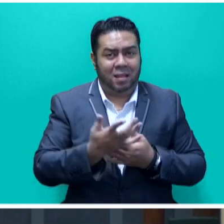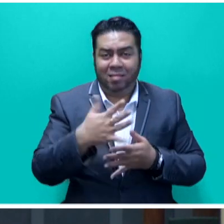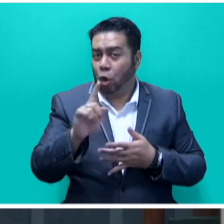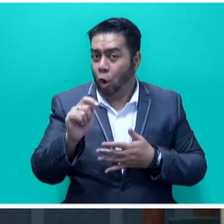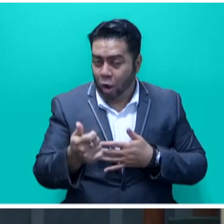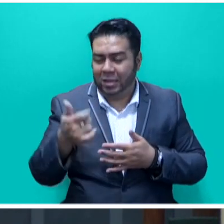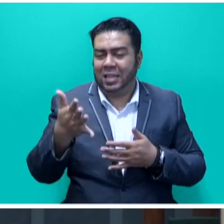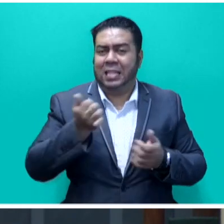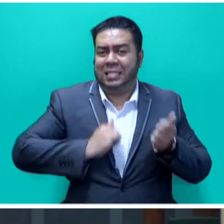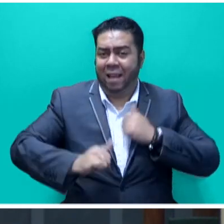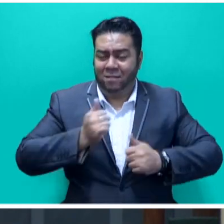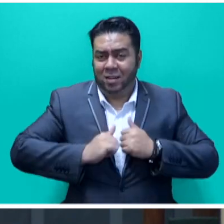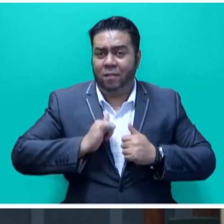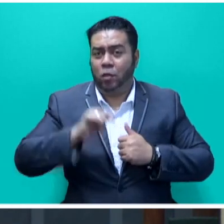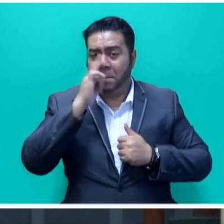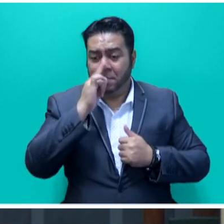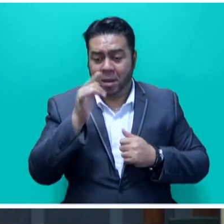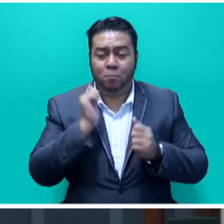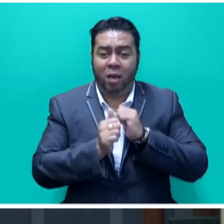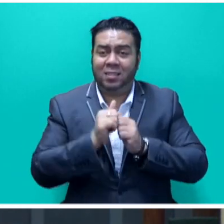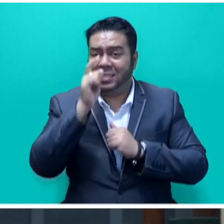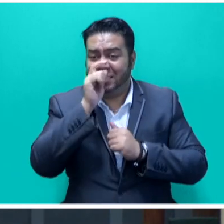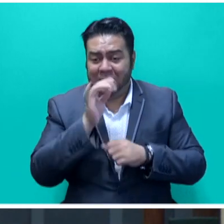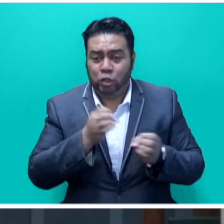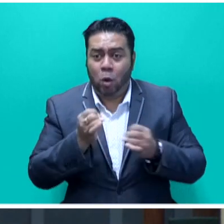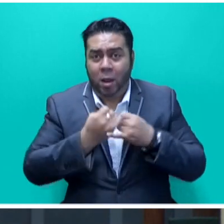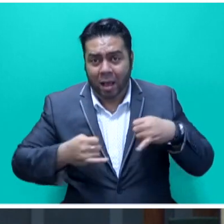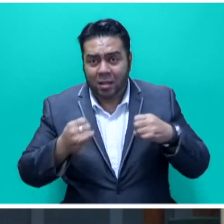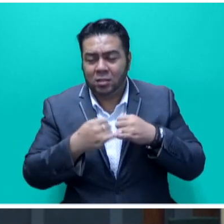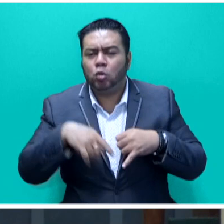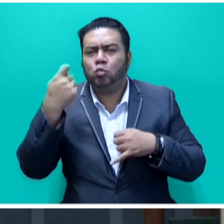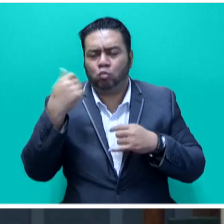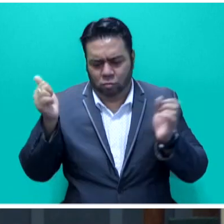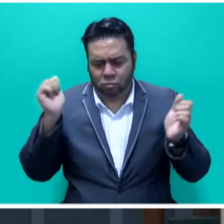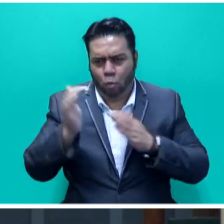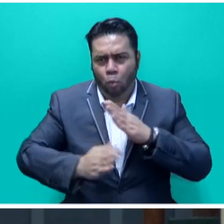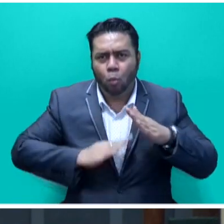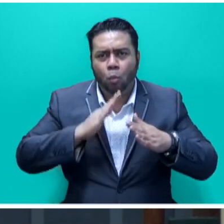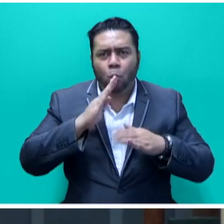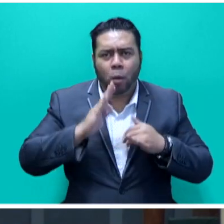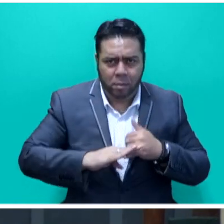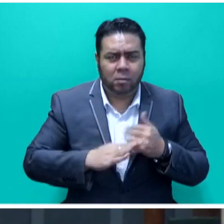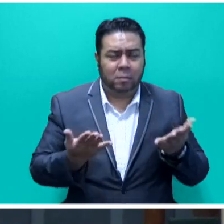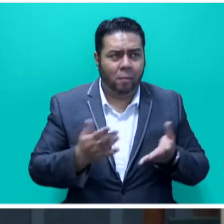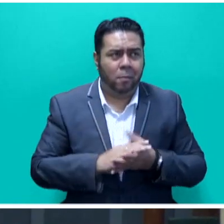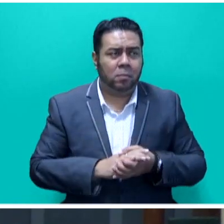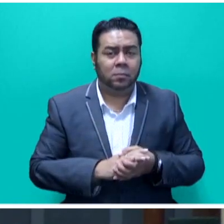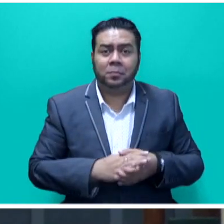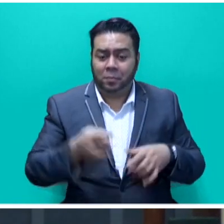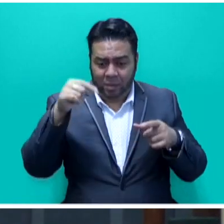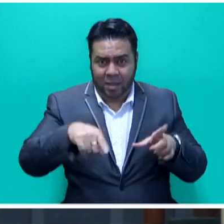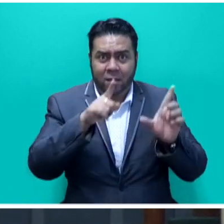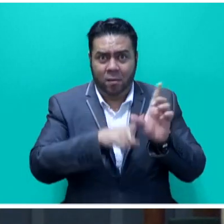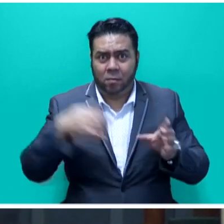that the sufferings of those brothers and sisters in Solomon comes to an end. Thank you, Mr. Speaker. Mr. Speaker, this